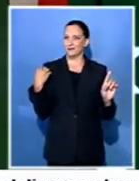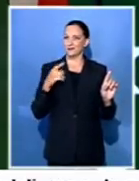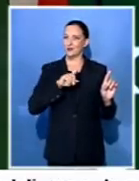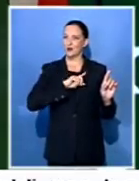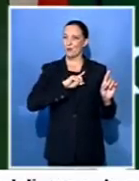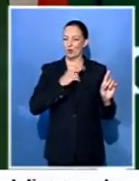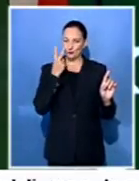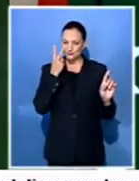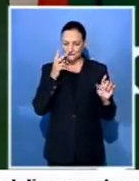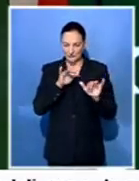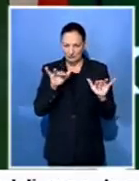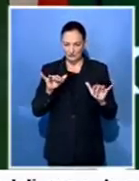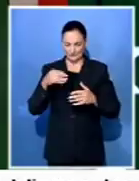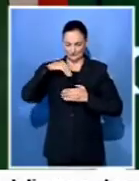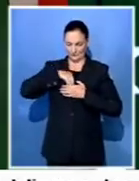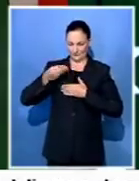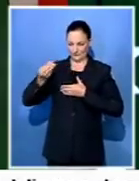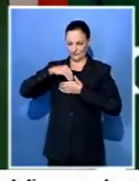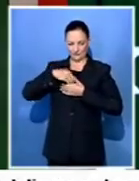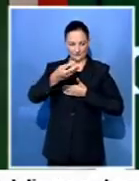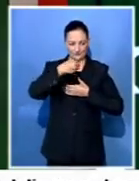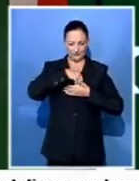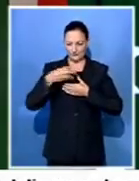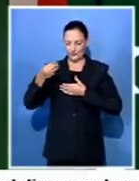capacity of human beings for goodness.